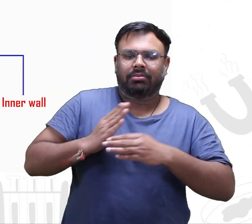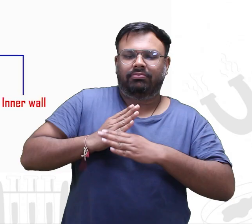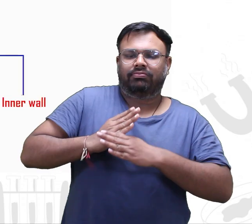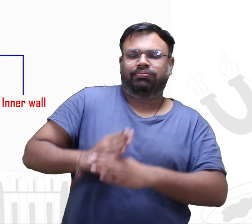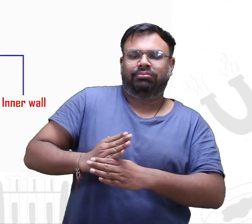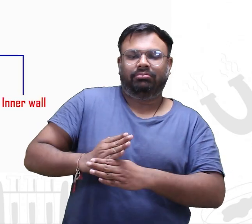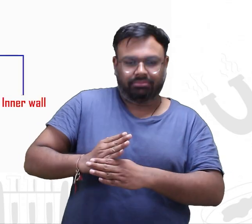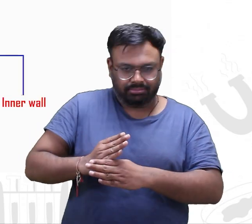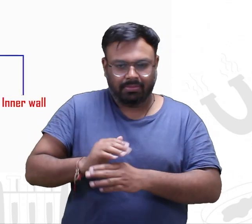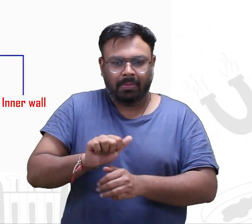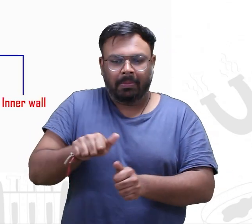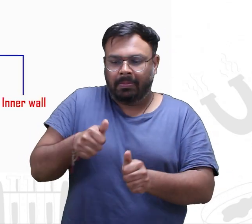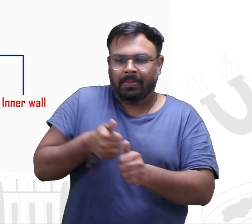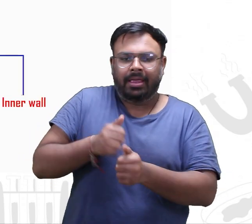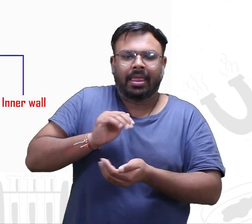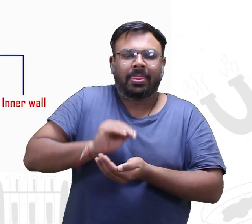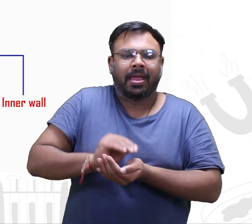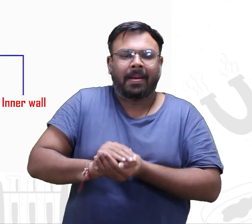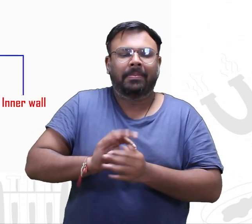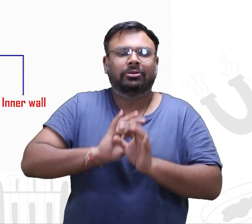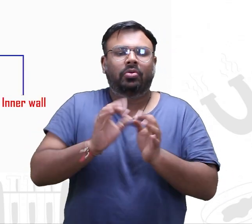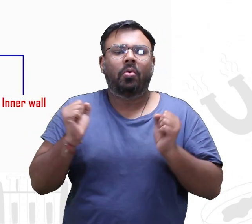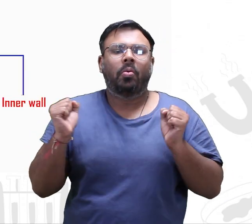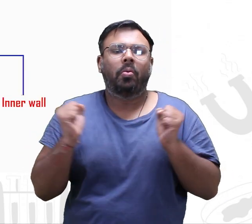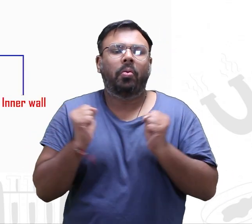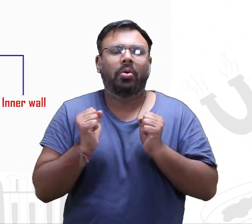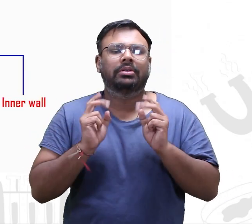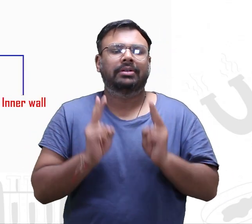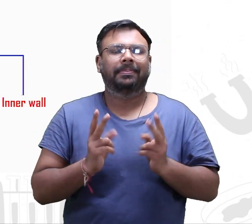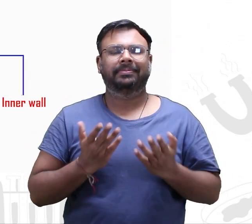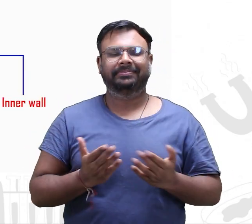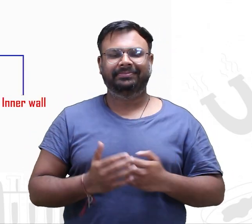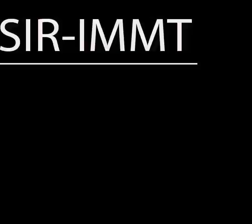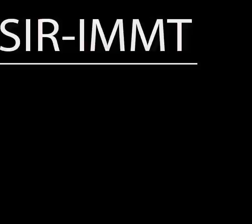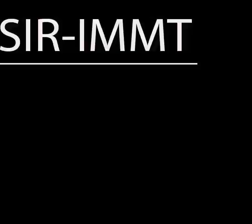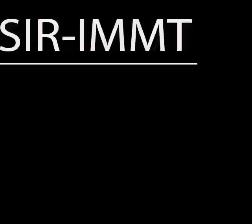contents from getting cold, or alternatively to store cold contents.